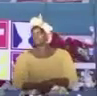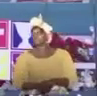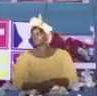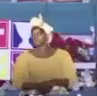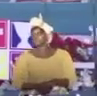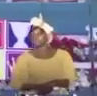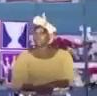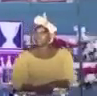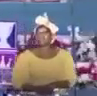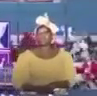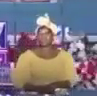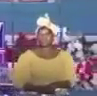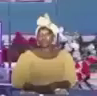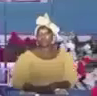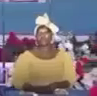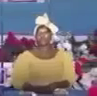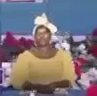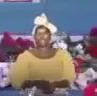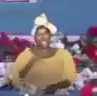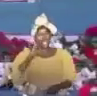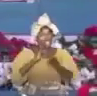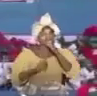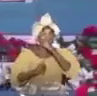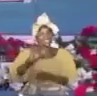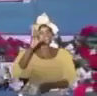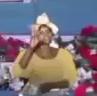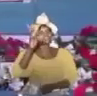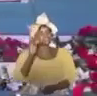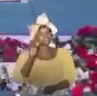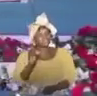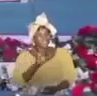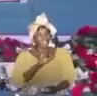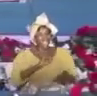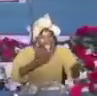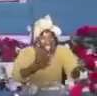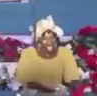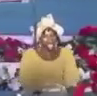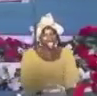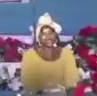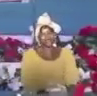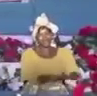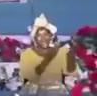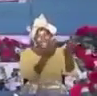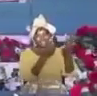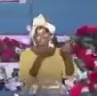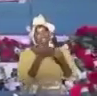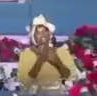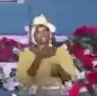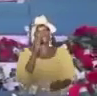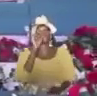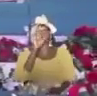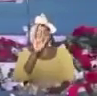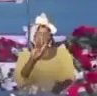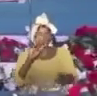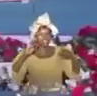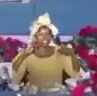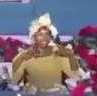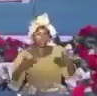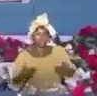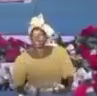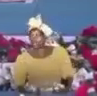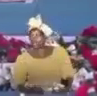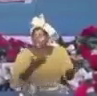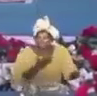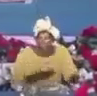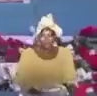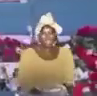Amplified. Isaiah 60 and verse 1 says, arise from the depression and the prostration that circumstances have kept you.